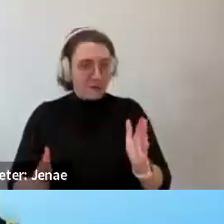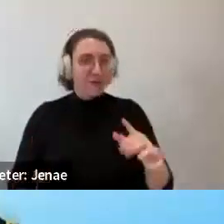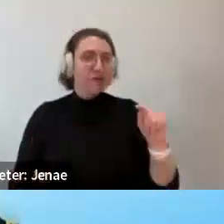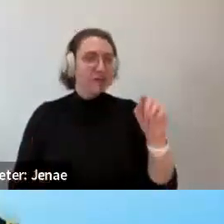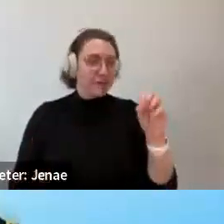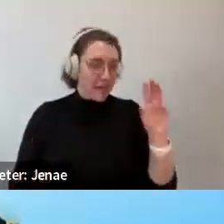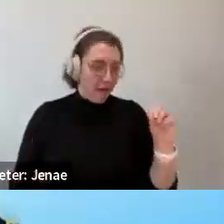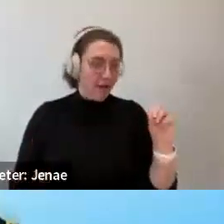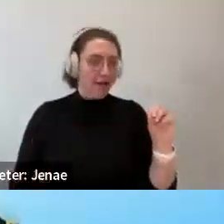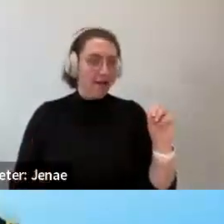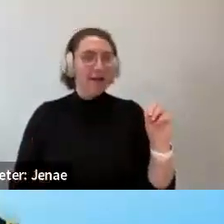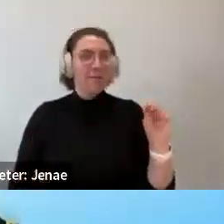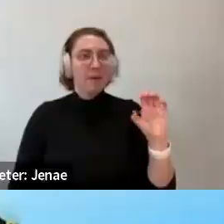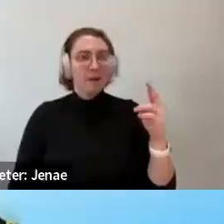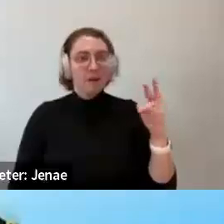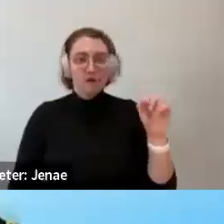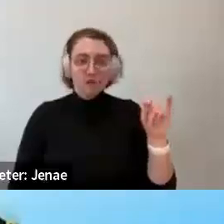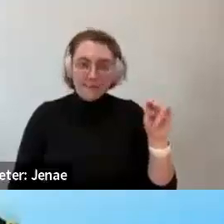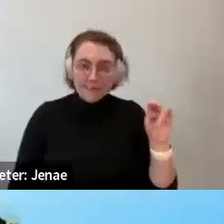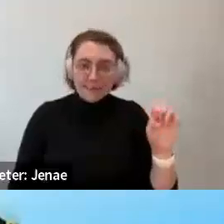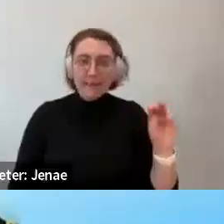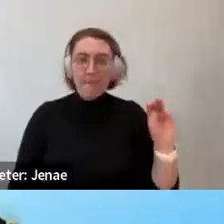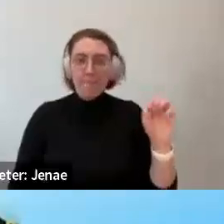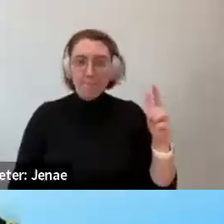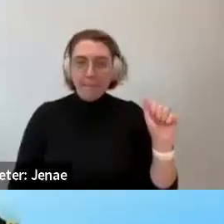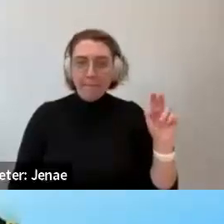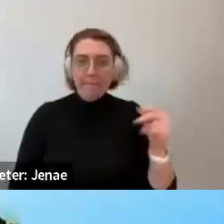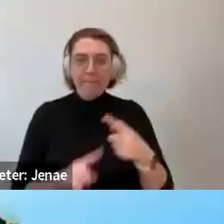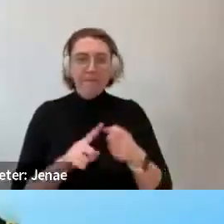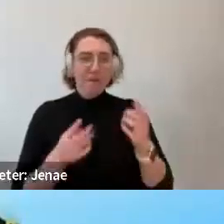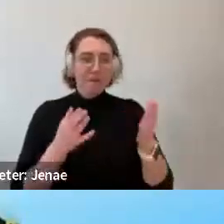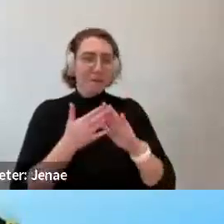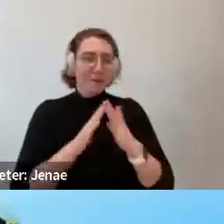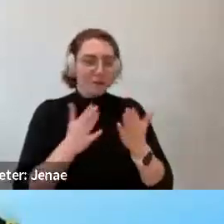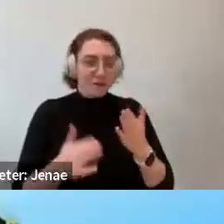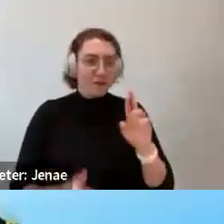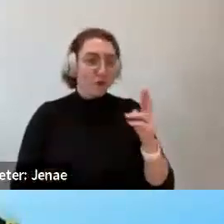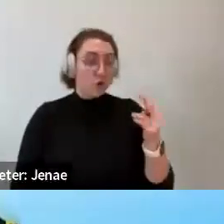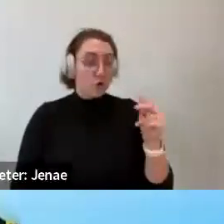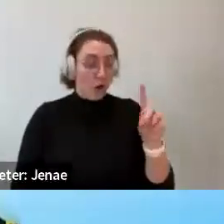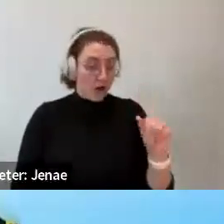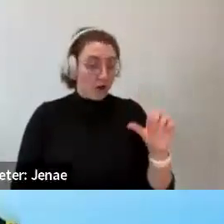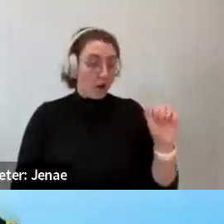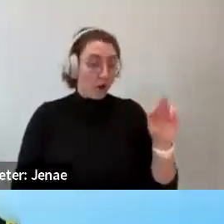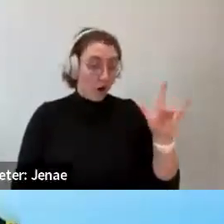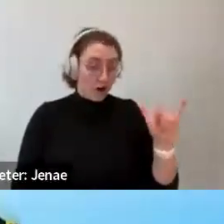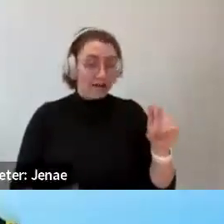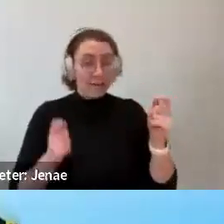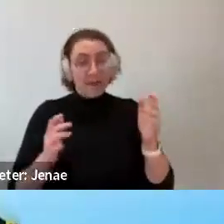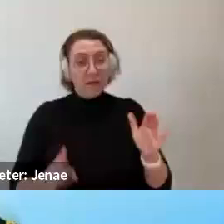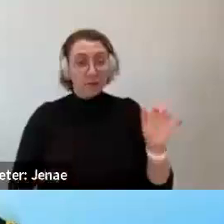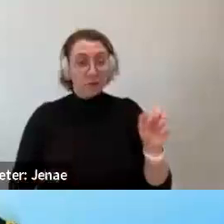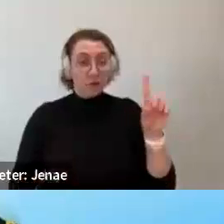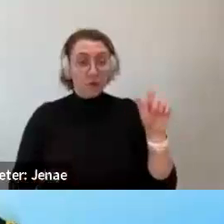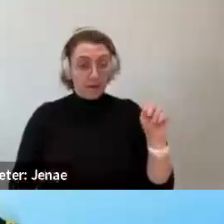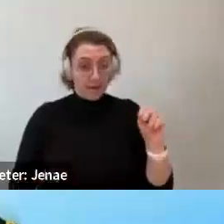Tom, and Christine, and Megan from Community Services, and Rhonda and Carly. Our manager, Jordan, is on. My assistant,